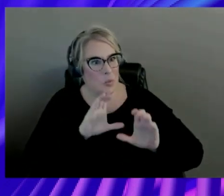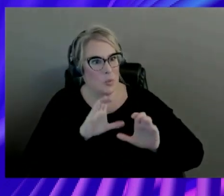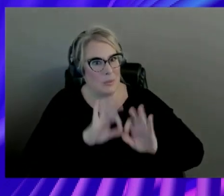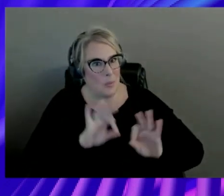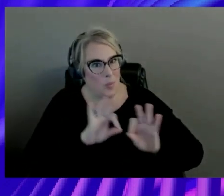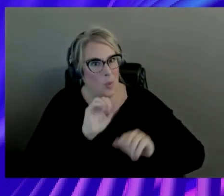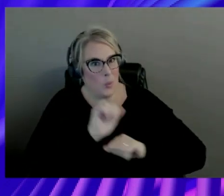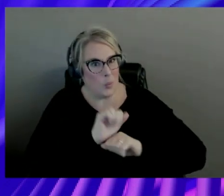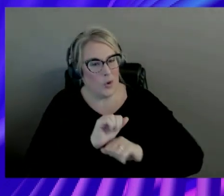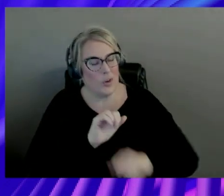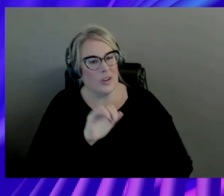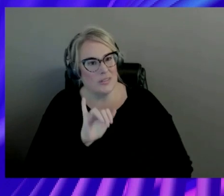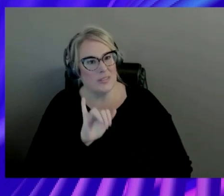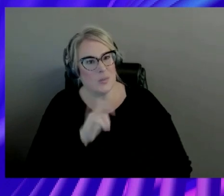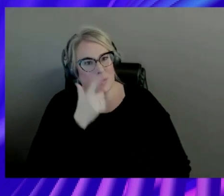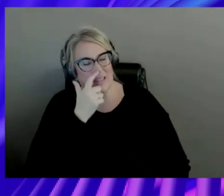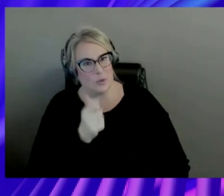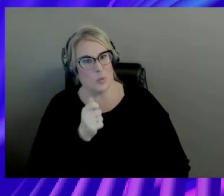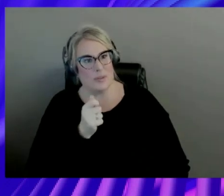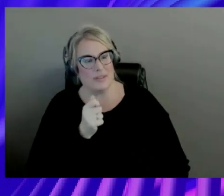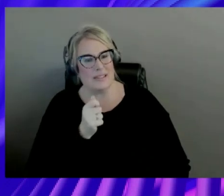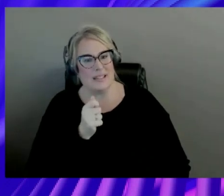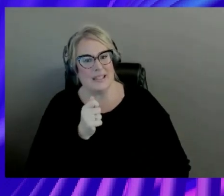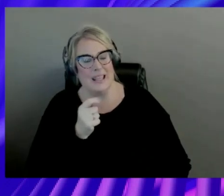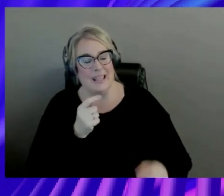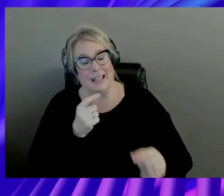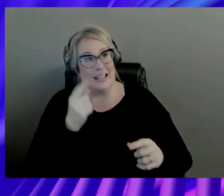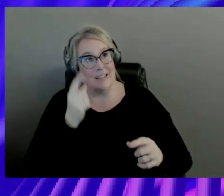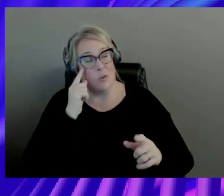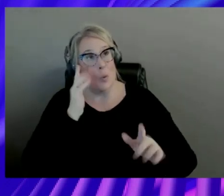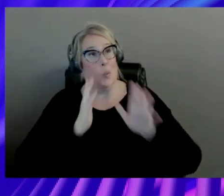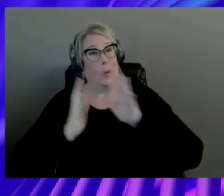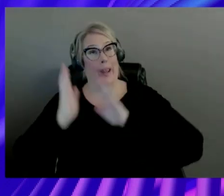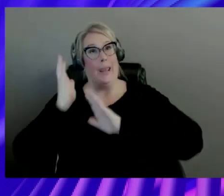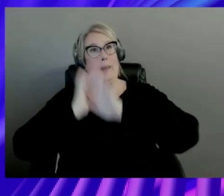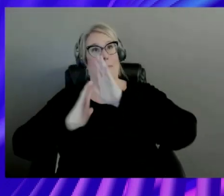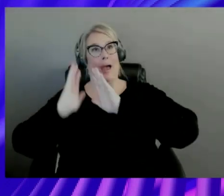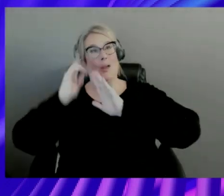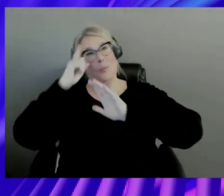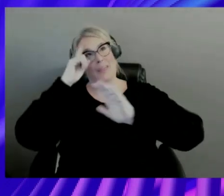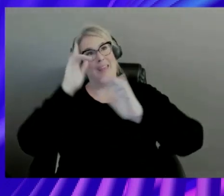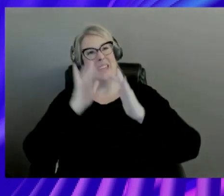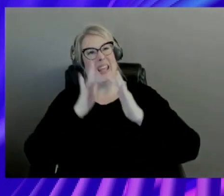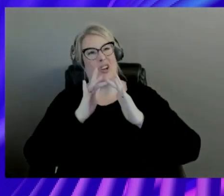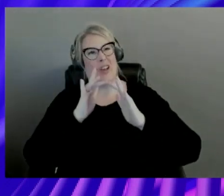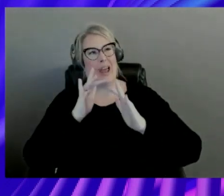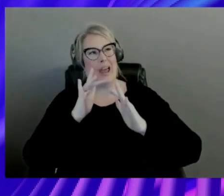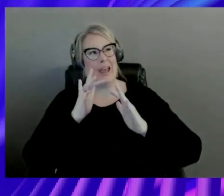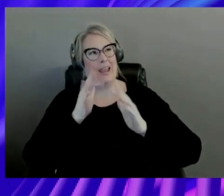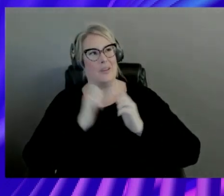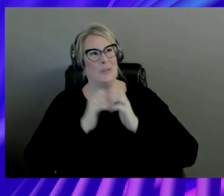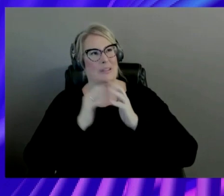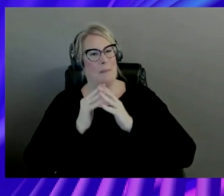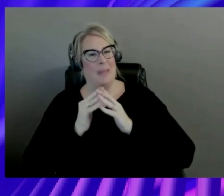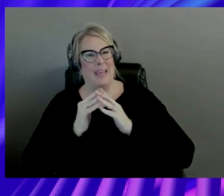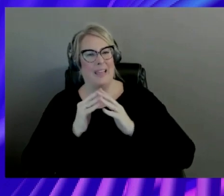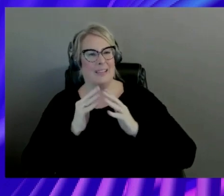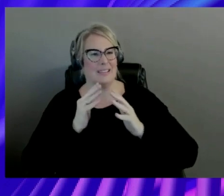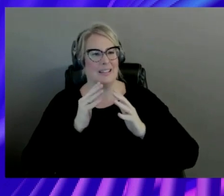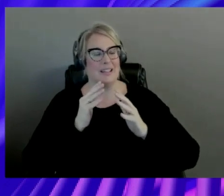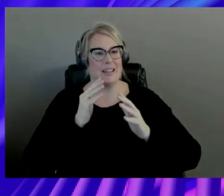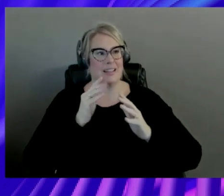you go, in the Wayback Machine, and you think about the internet, and you think about the way that it was built, why it was built, the community that was out